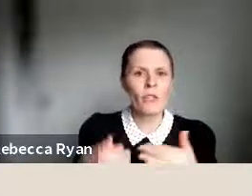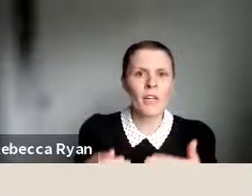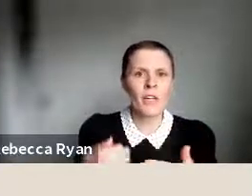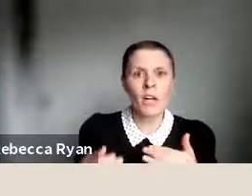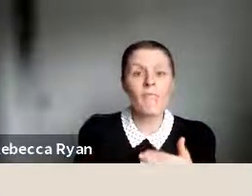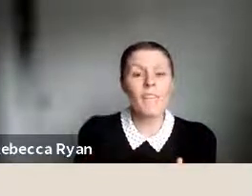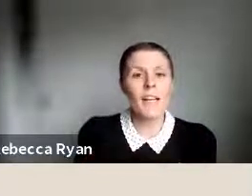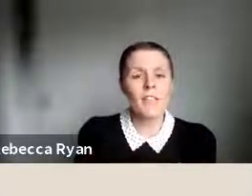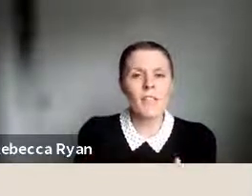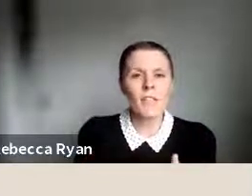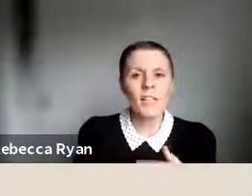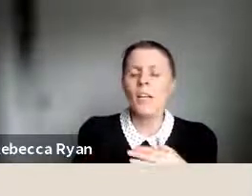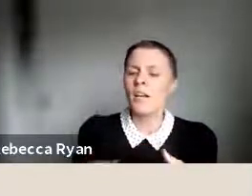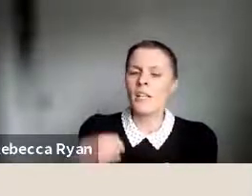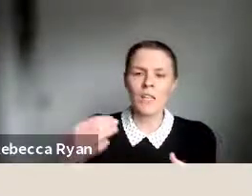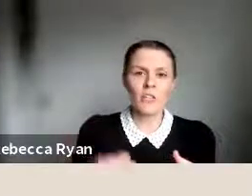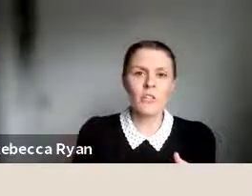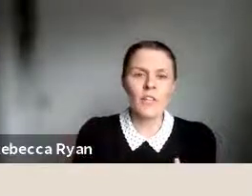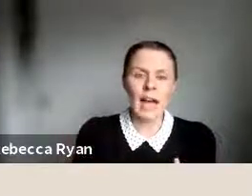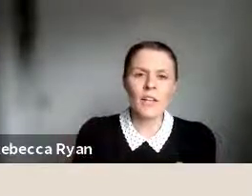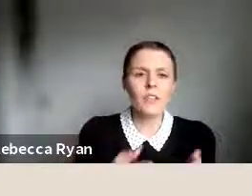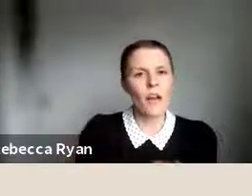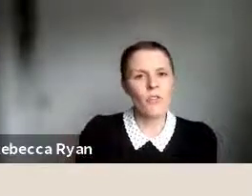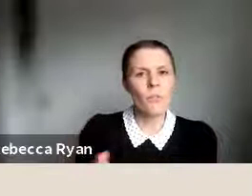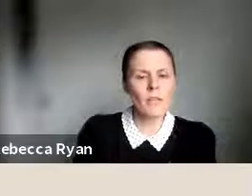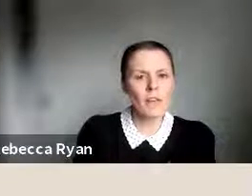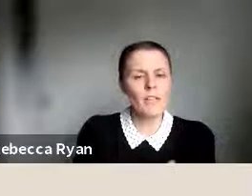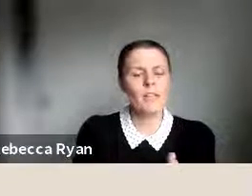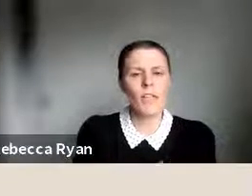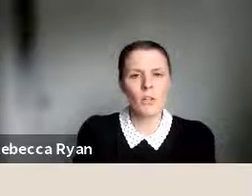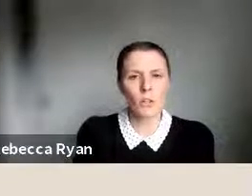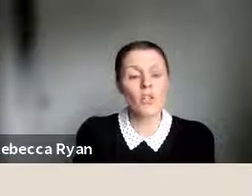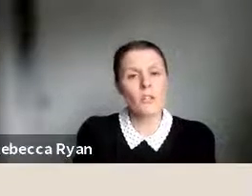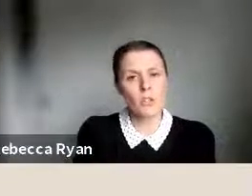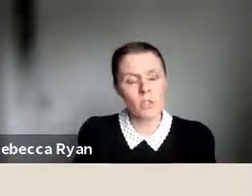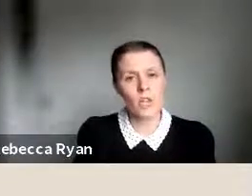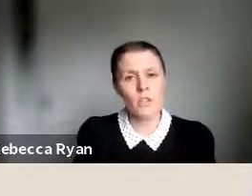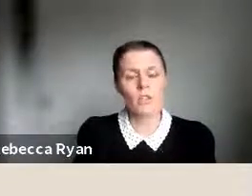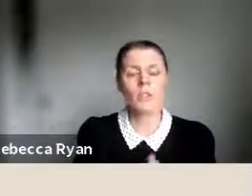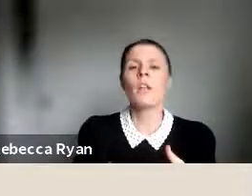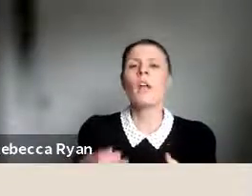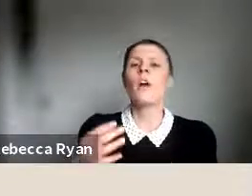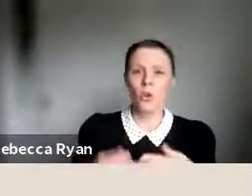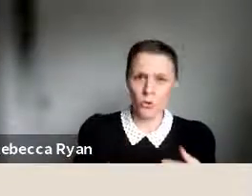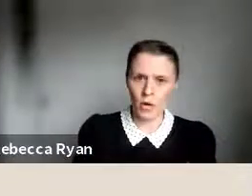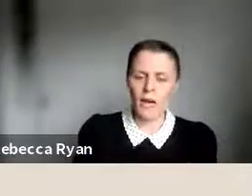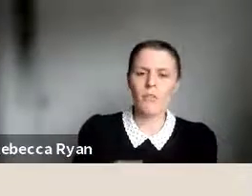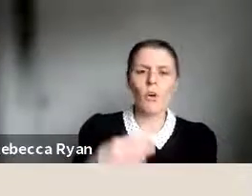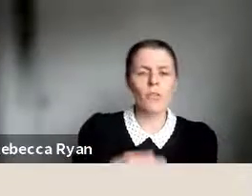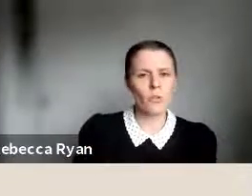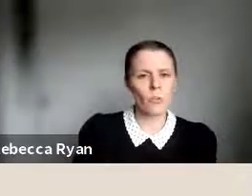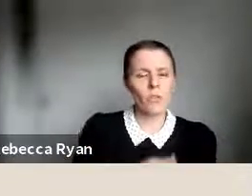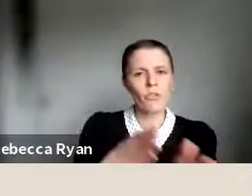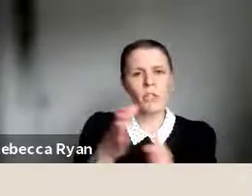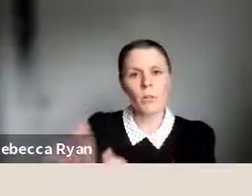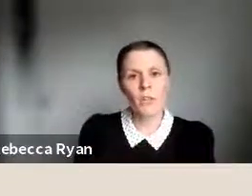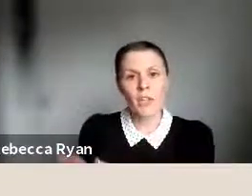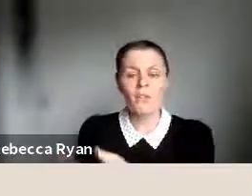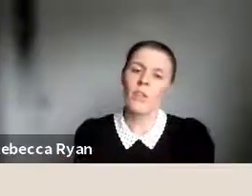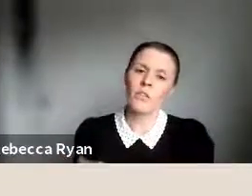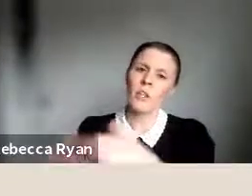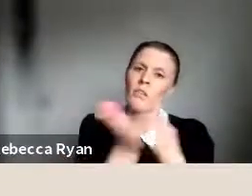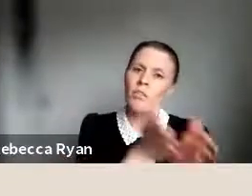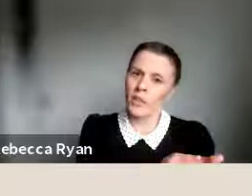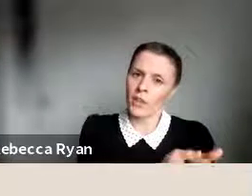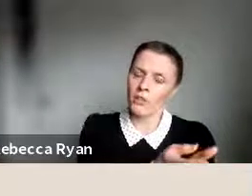can be treated effectively. Clinicians can ask, have you been vaccinated with Johnson & Johnson? Oh, you have. Okay, so we're going to treat you with